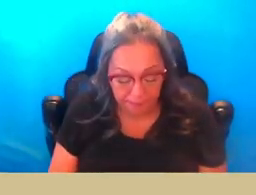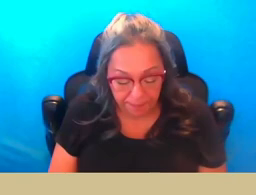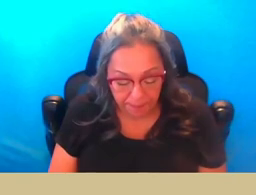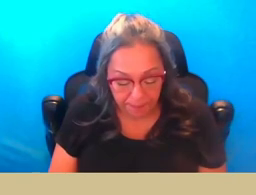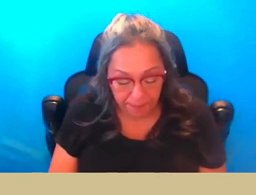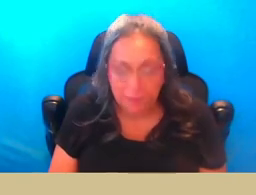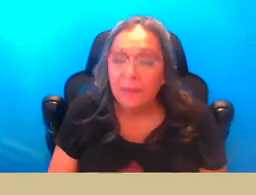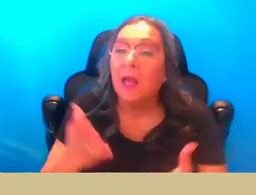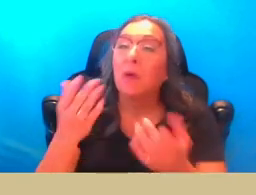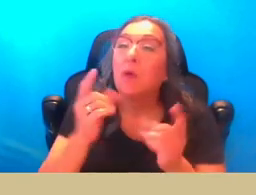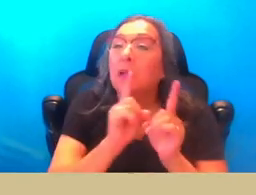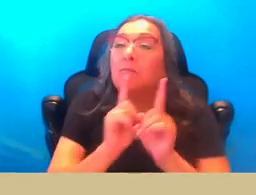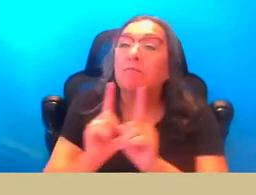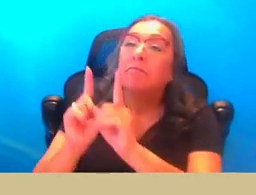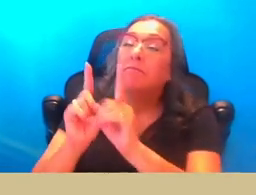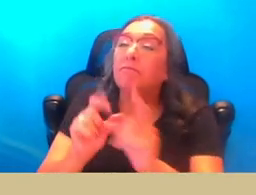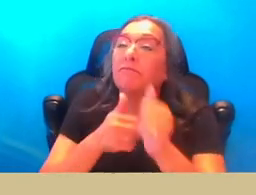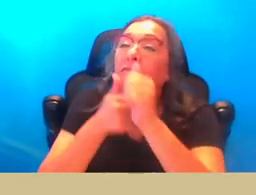I want to walk with you, Jesus.